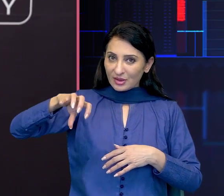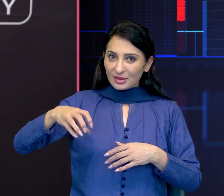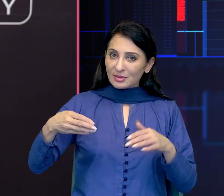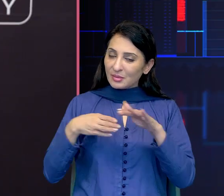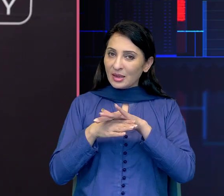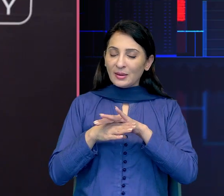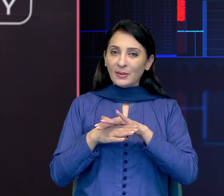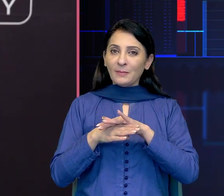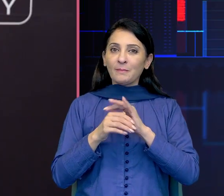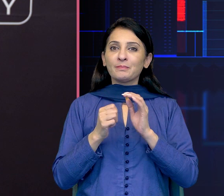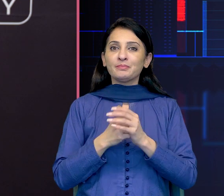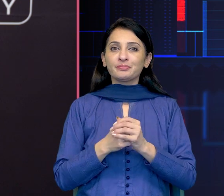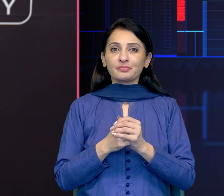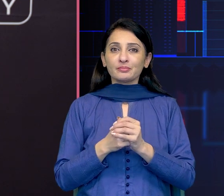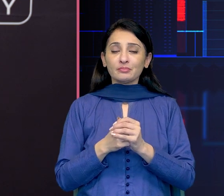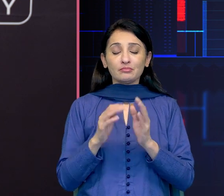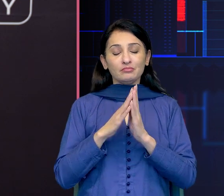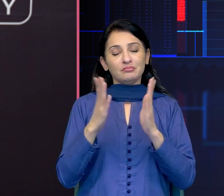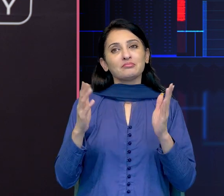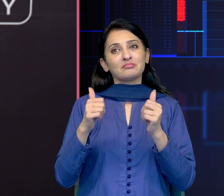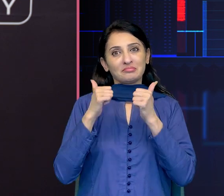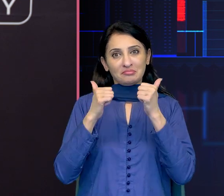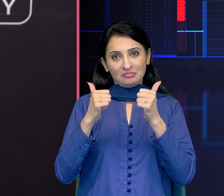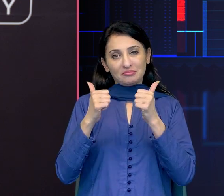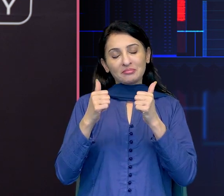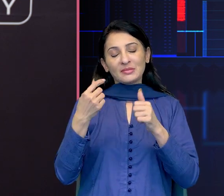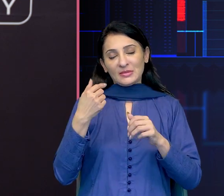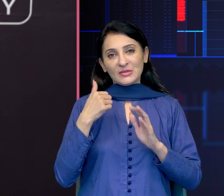They are very, very